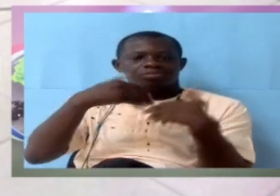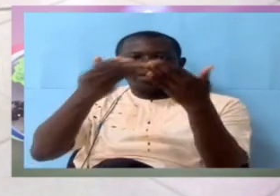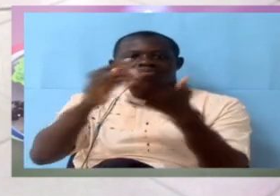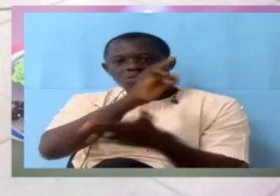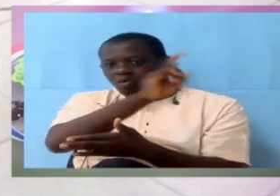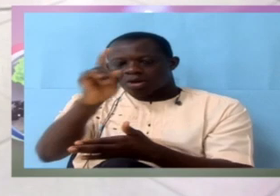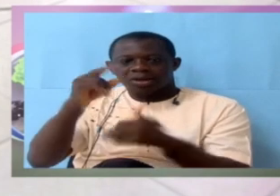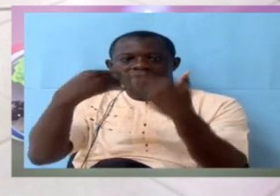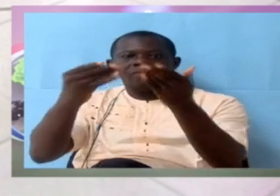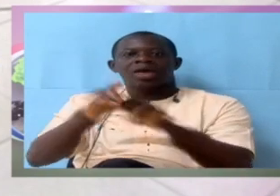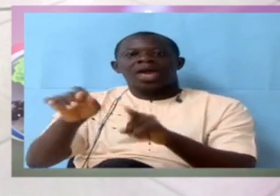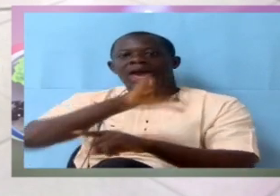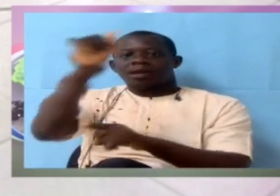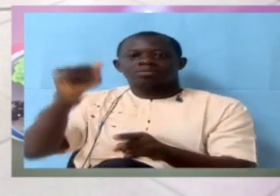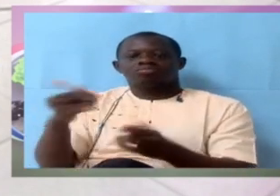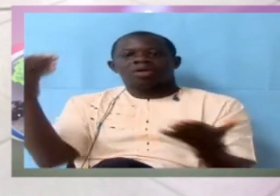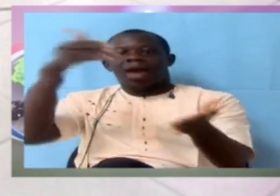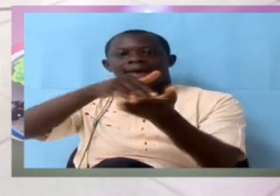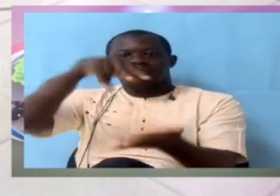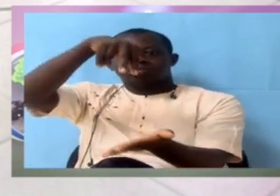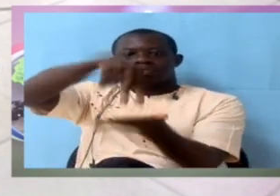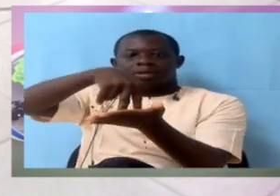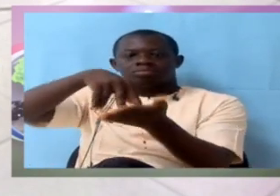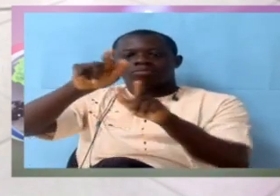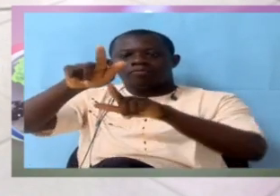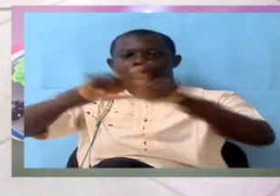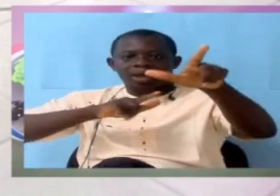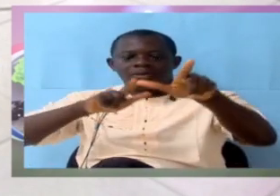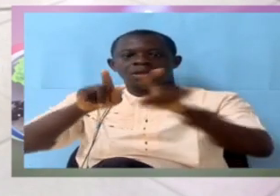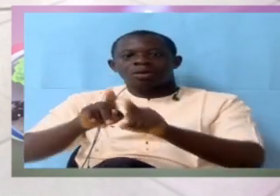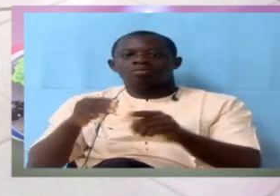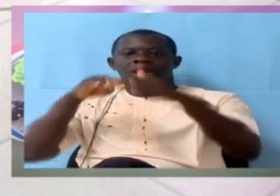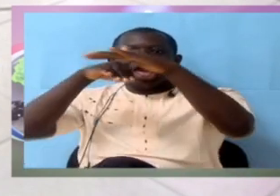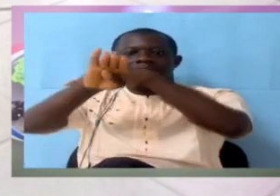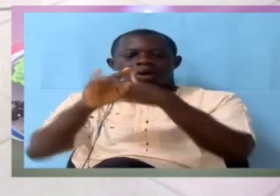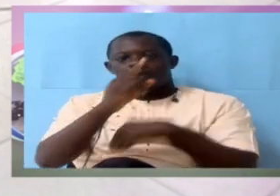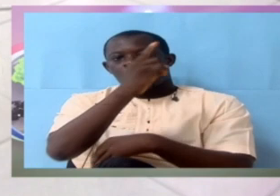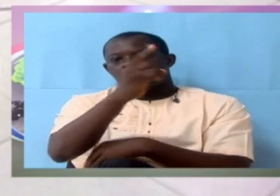Then we came and stood in a line. We go in there